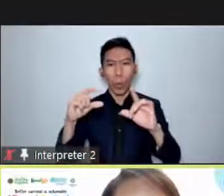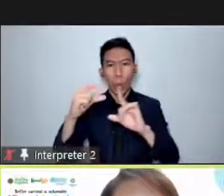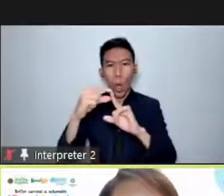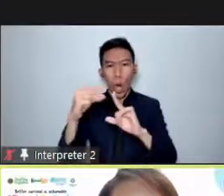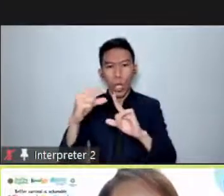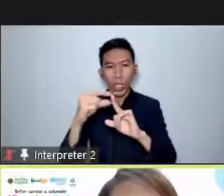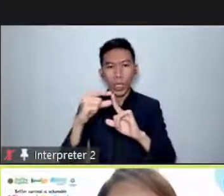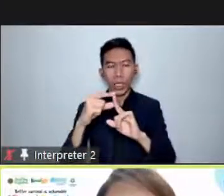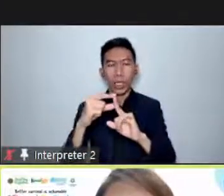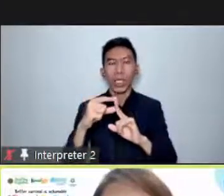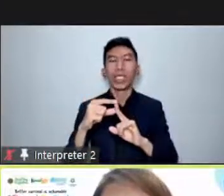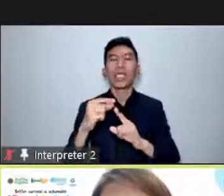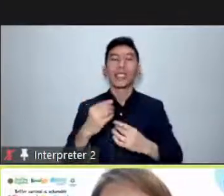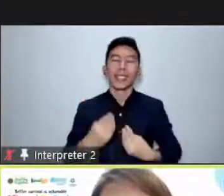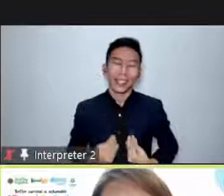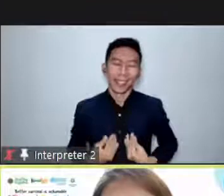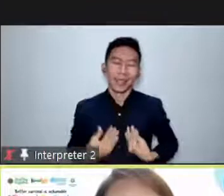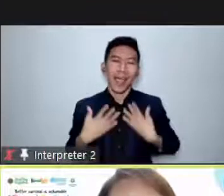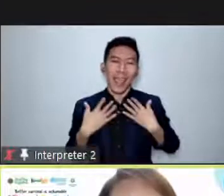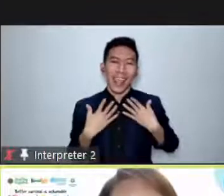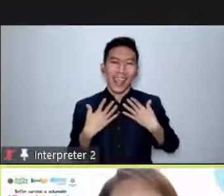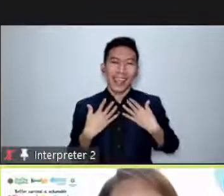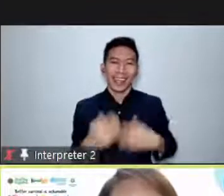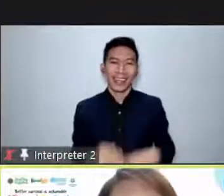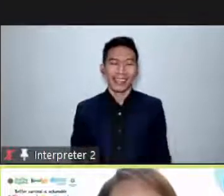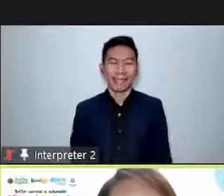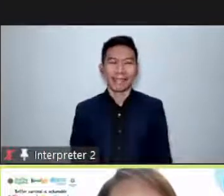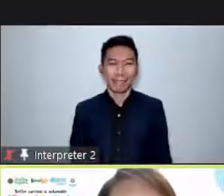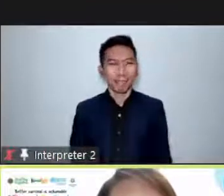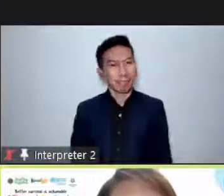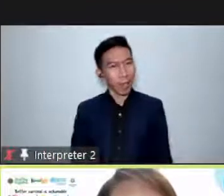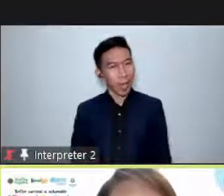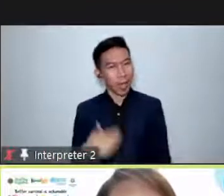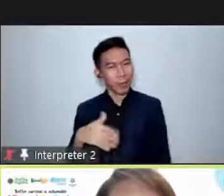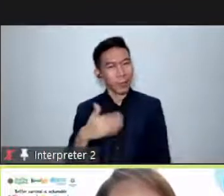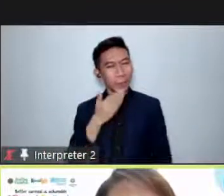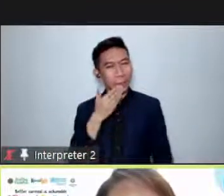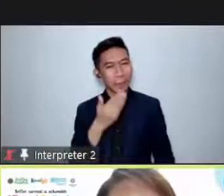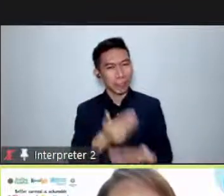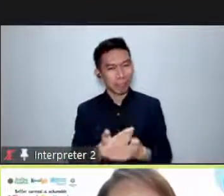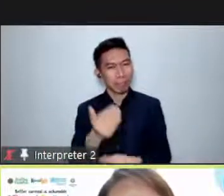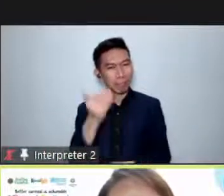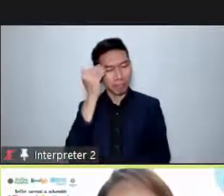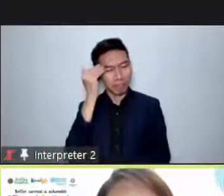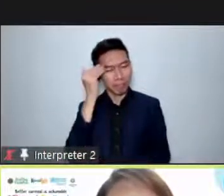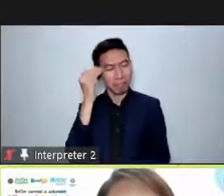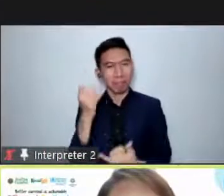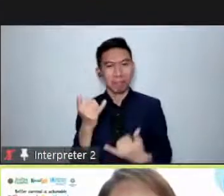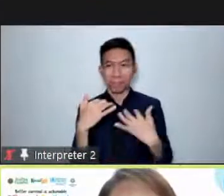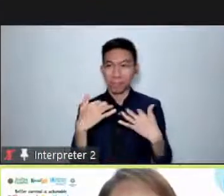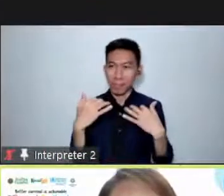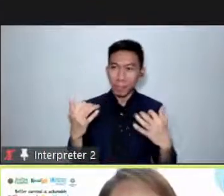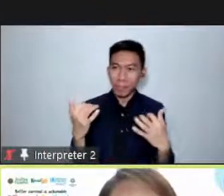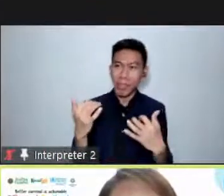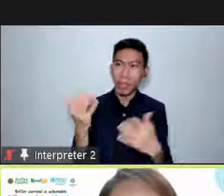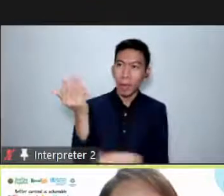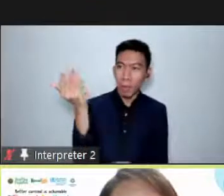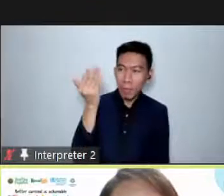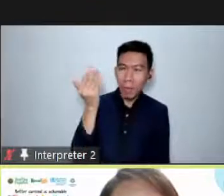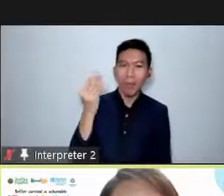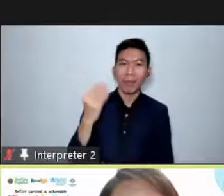is inspired. So it's good to know po that this summit let you felt that way.